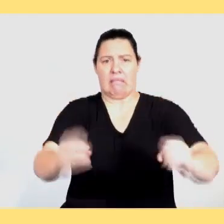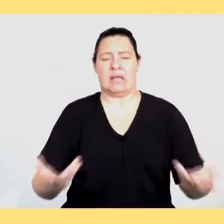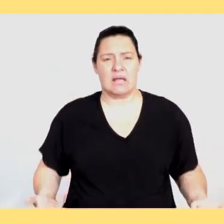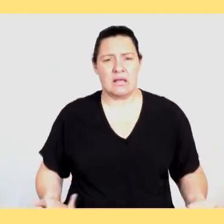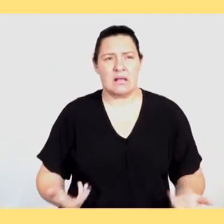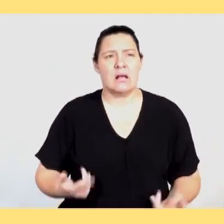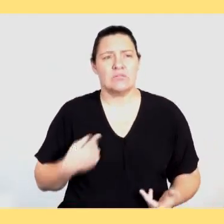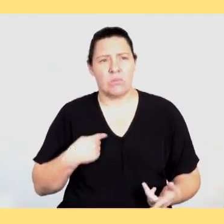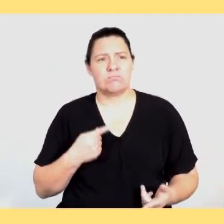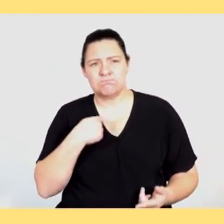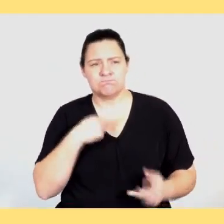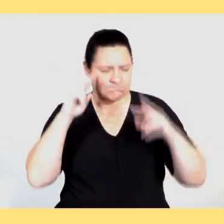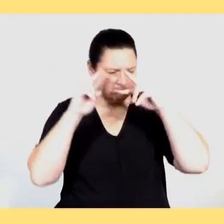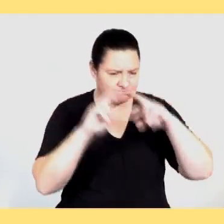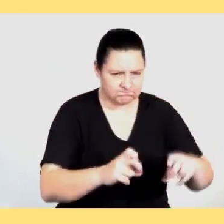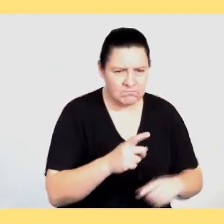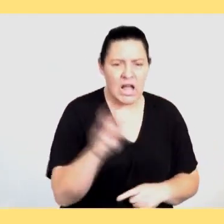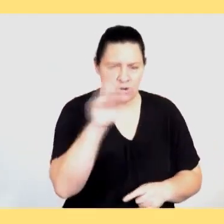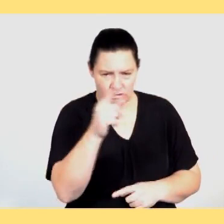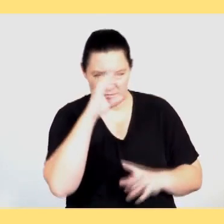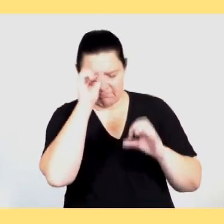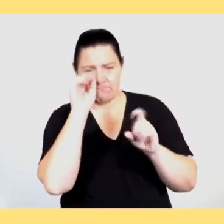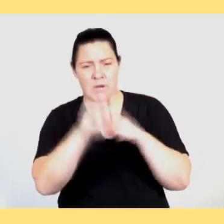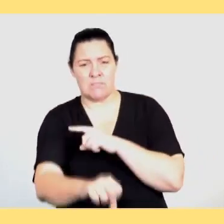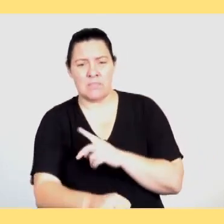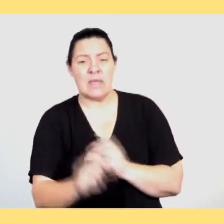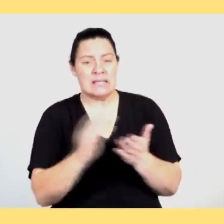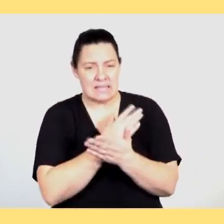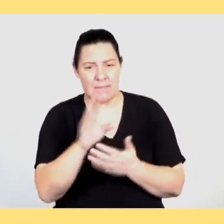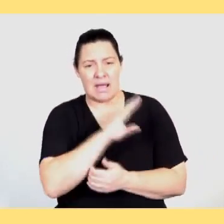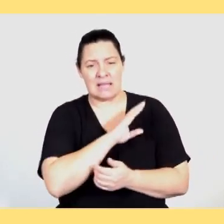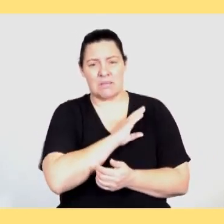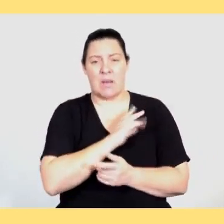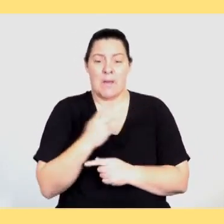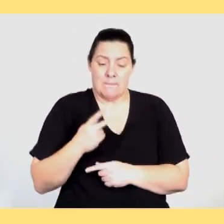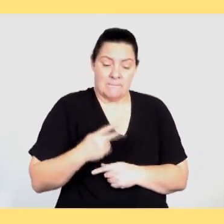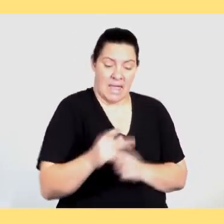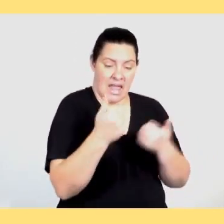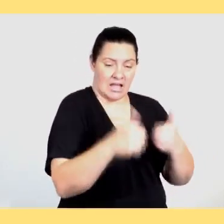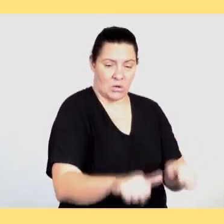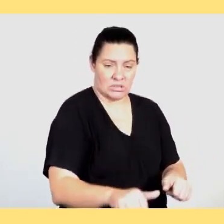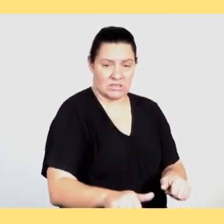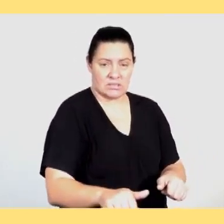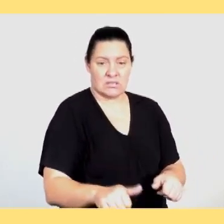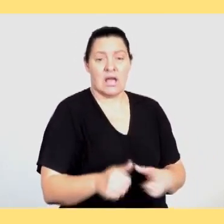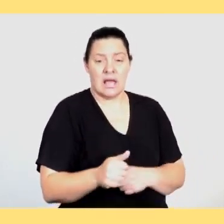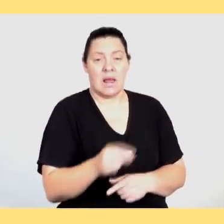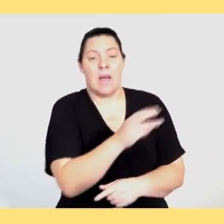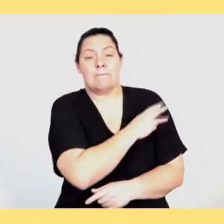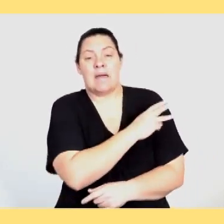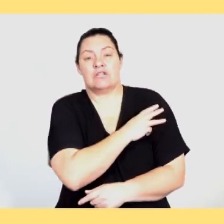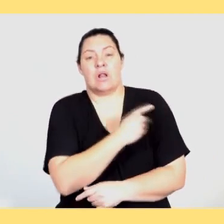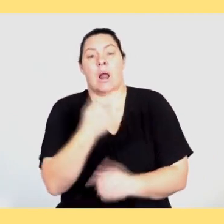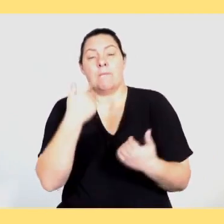pay at all. Upon further investigation, Rajesh discovered that some of the customers were paying their accounts into the